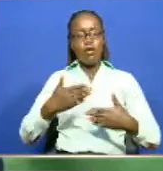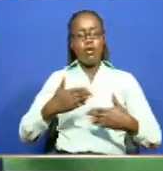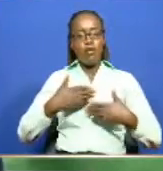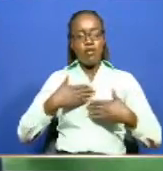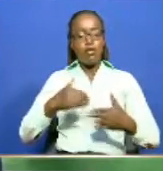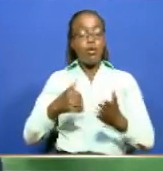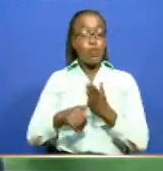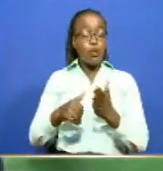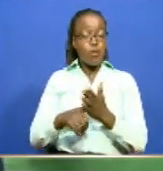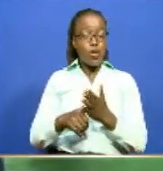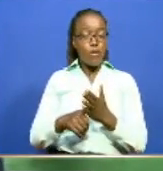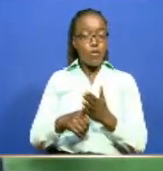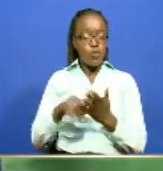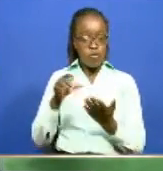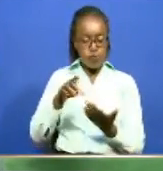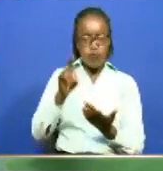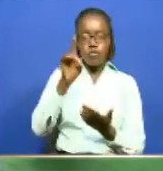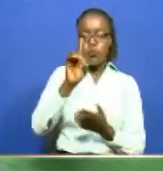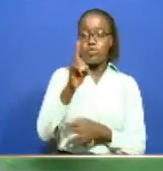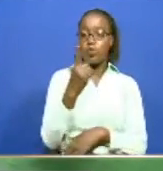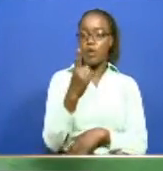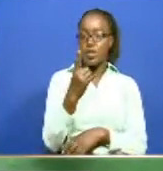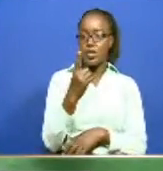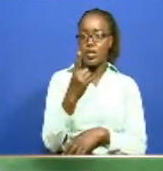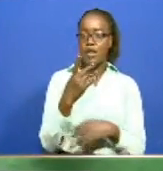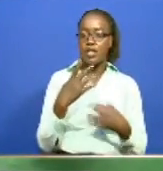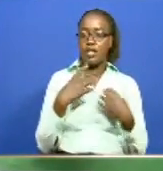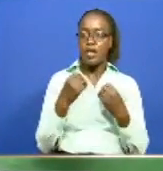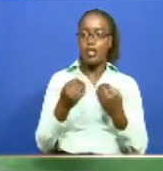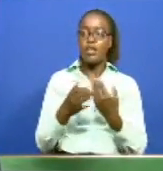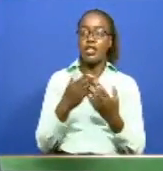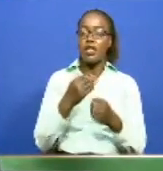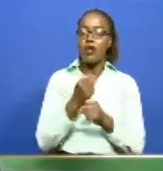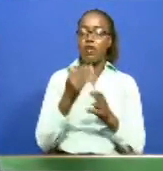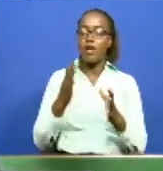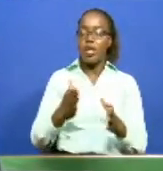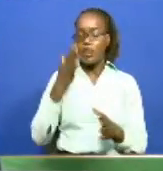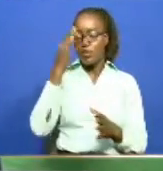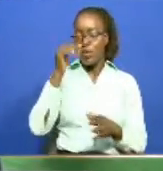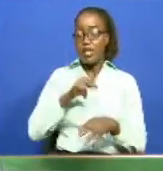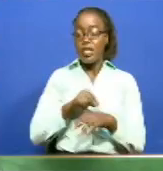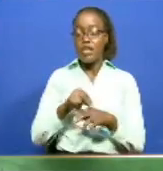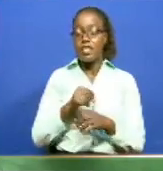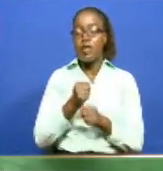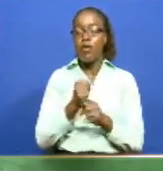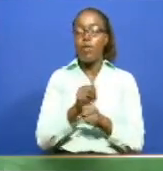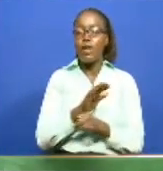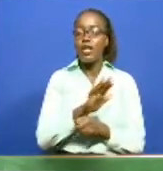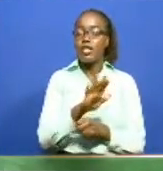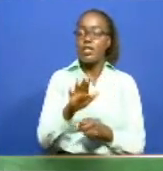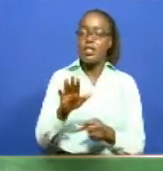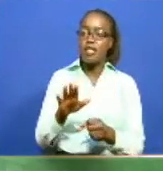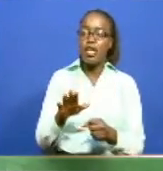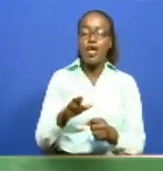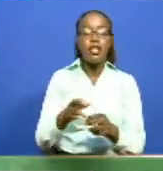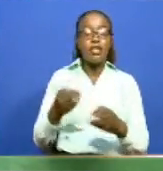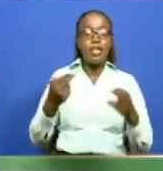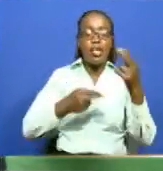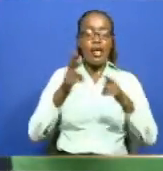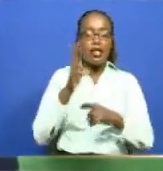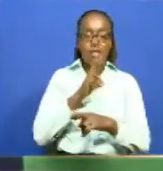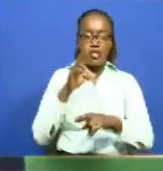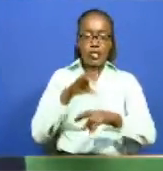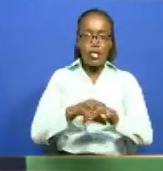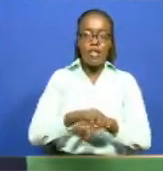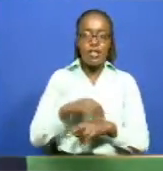the people that we prioritize. We prioritize the healthcare workers because by the nature of their work, they stand a high risk of getting